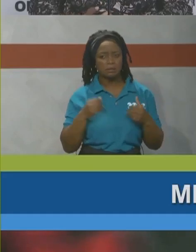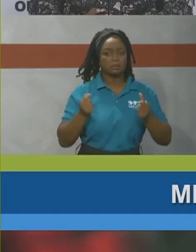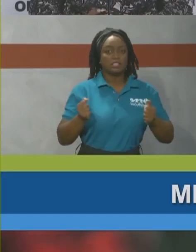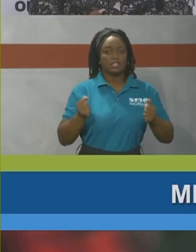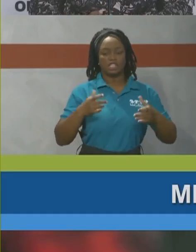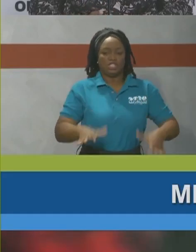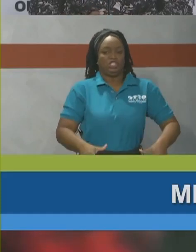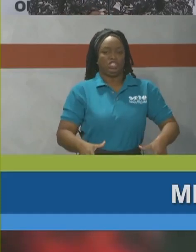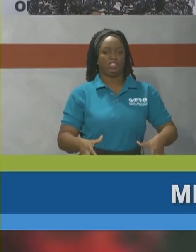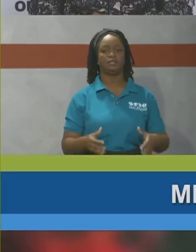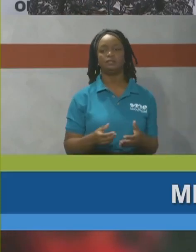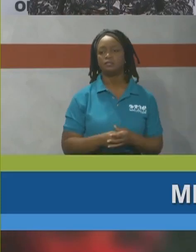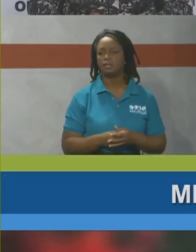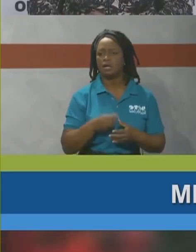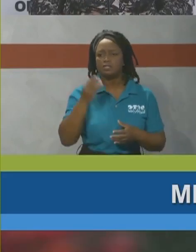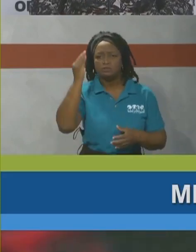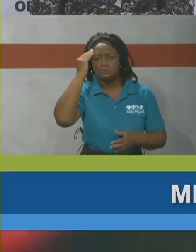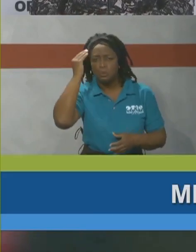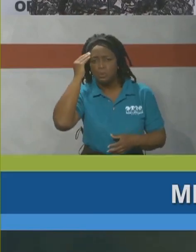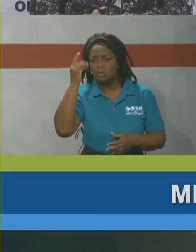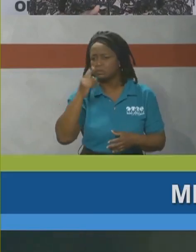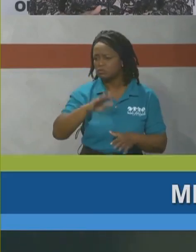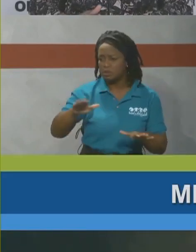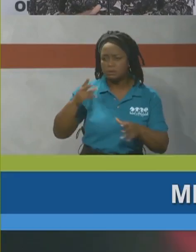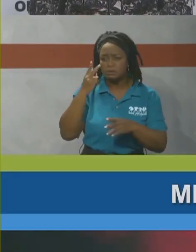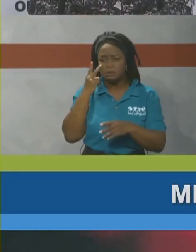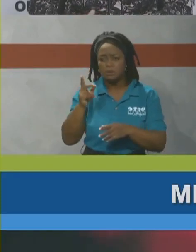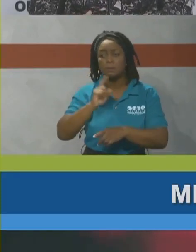other significant point about MIS-C is that